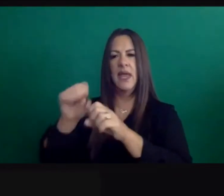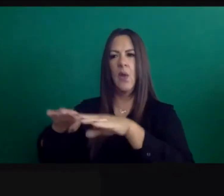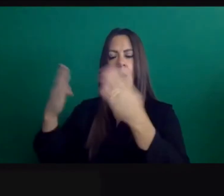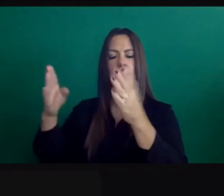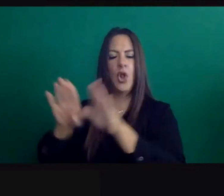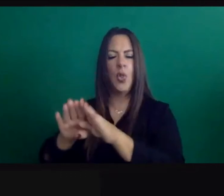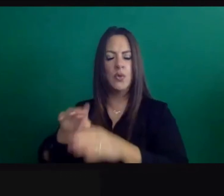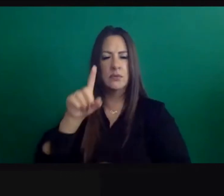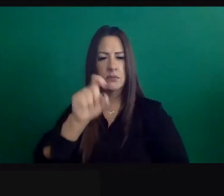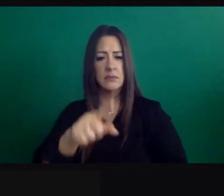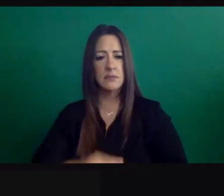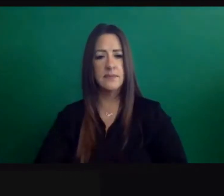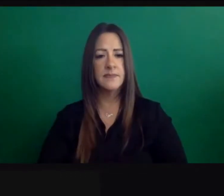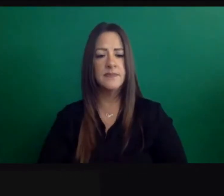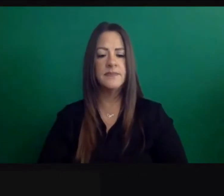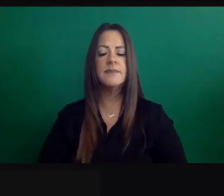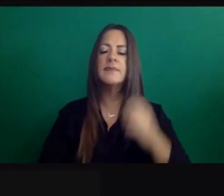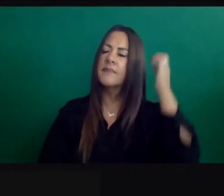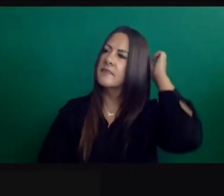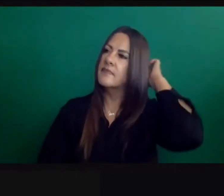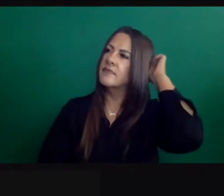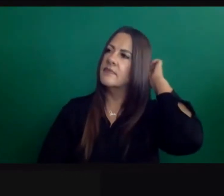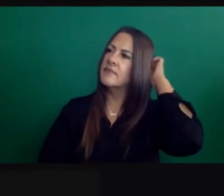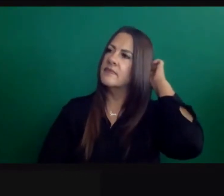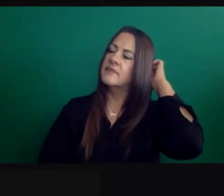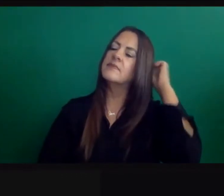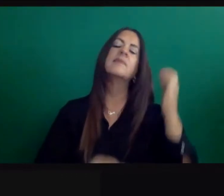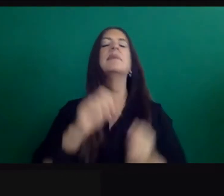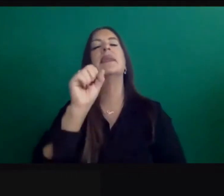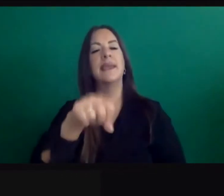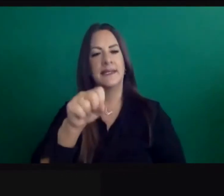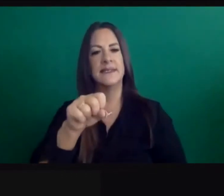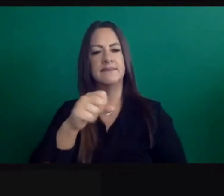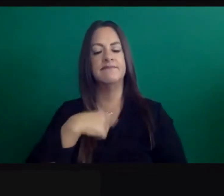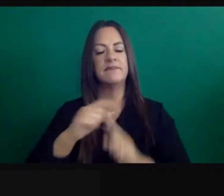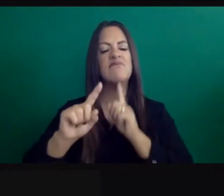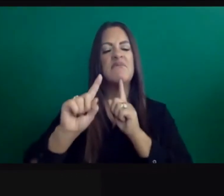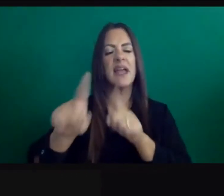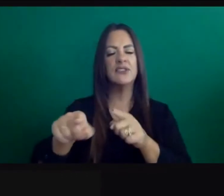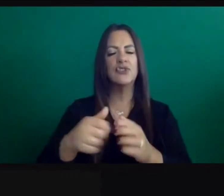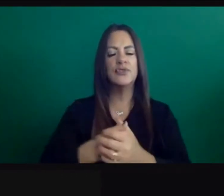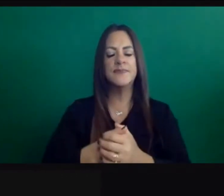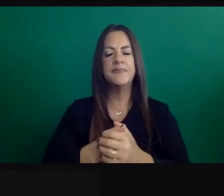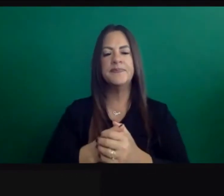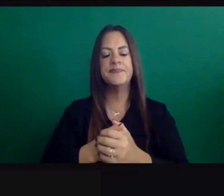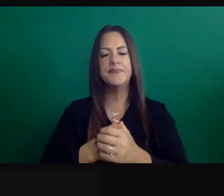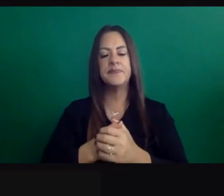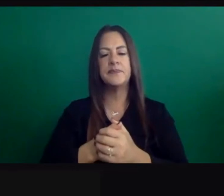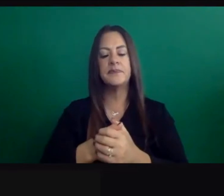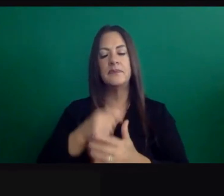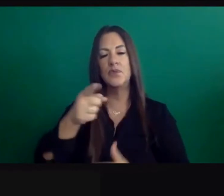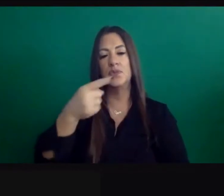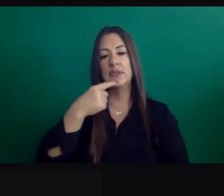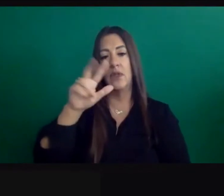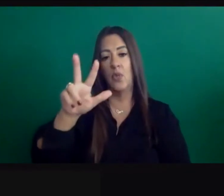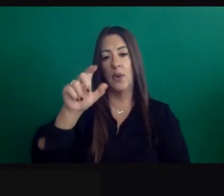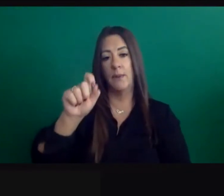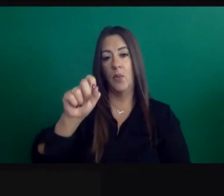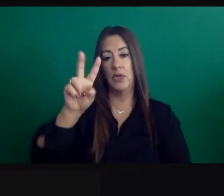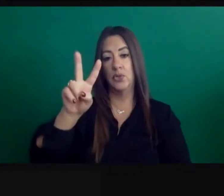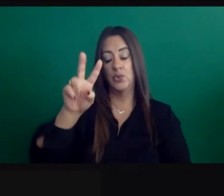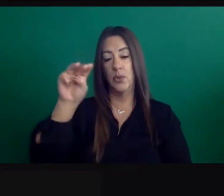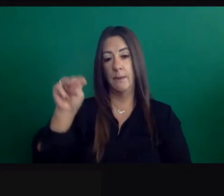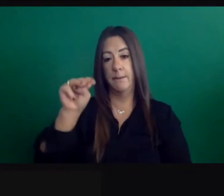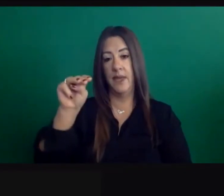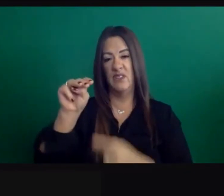both of those questions quickly. So on the first, so the number that the 3.2 million